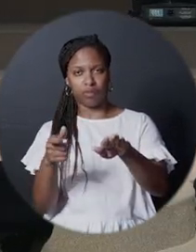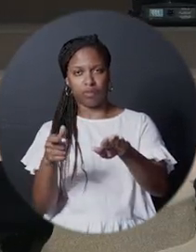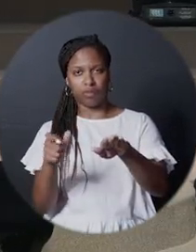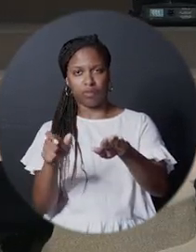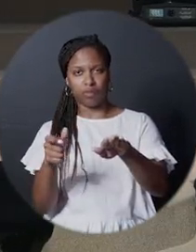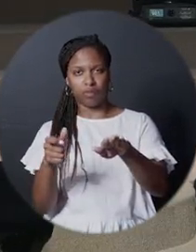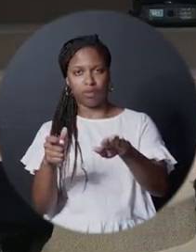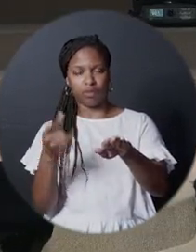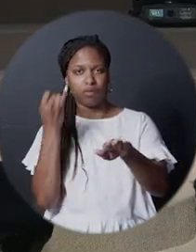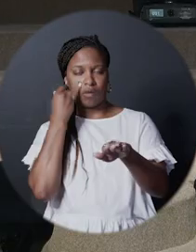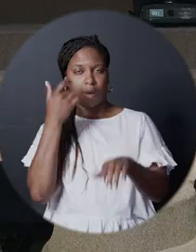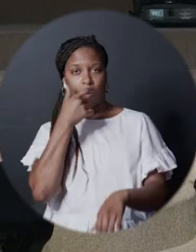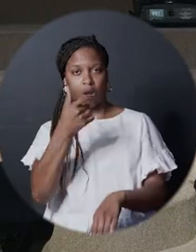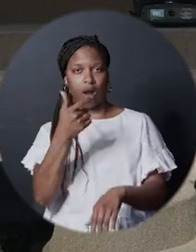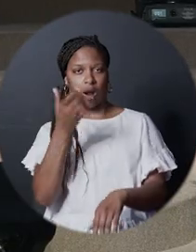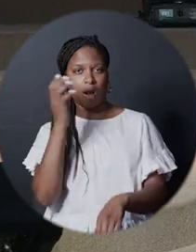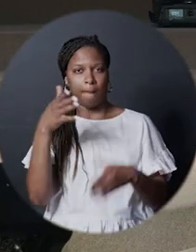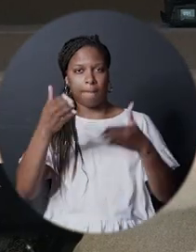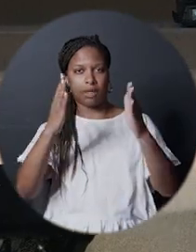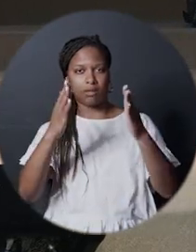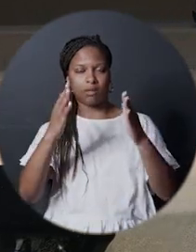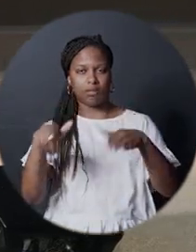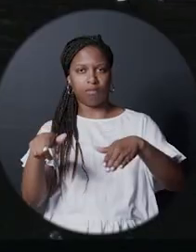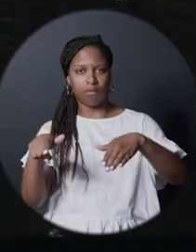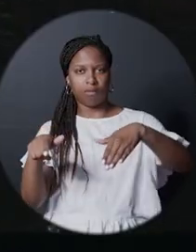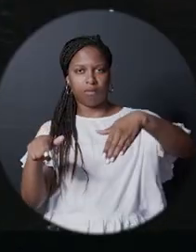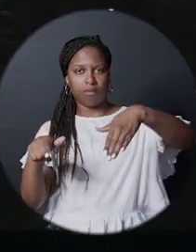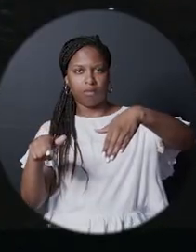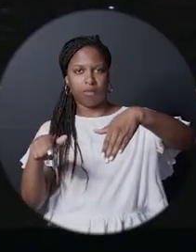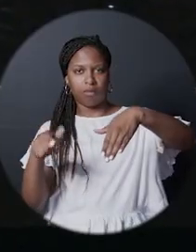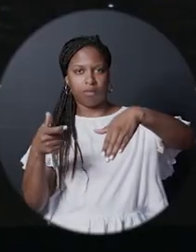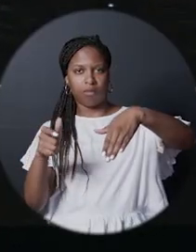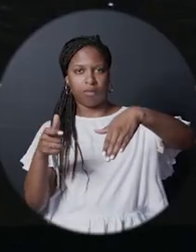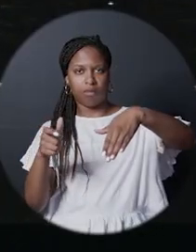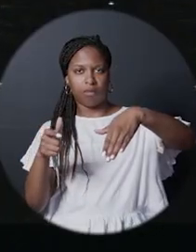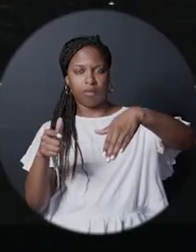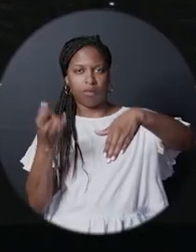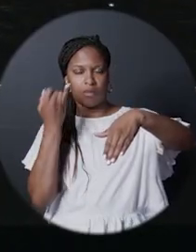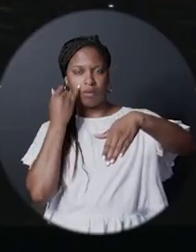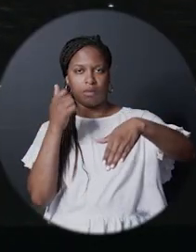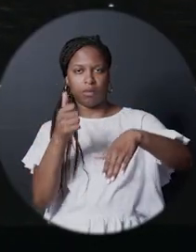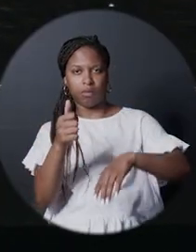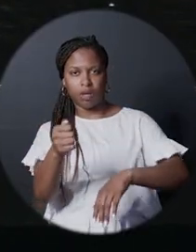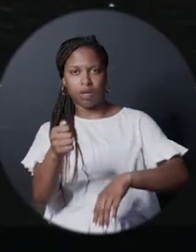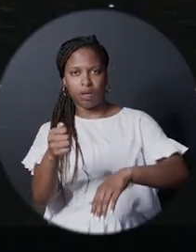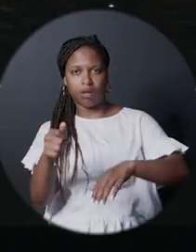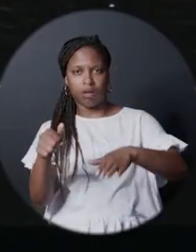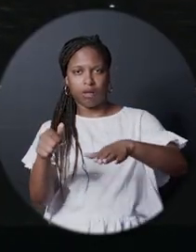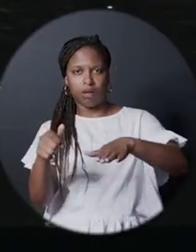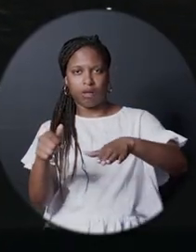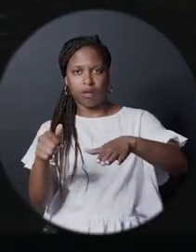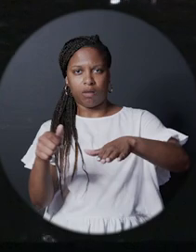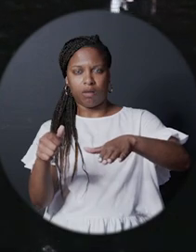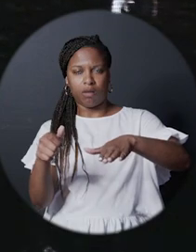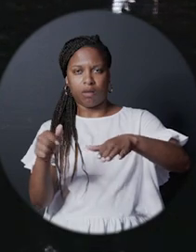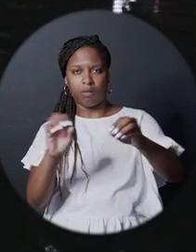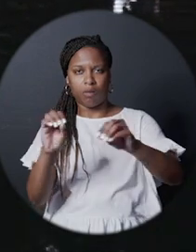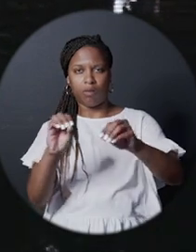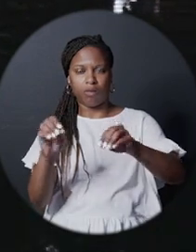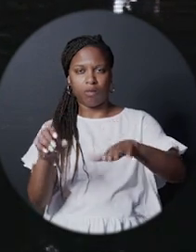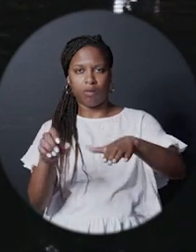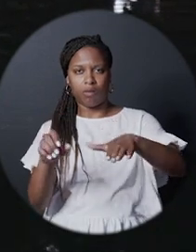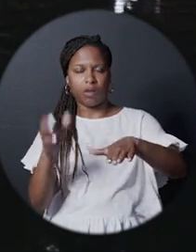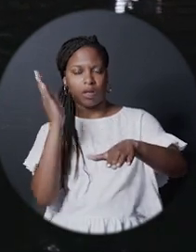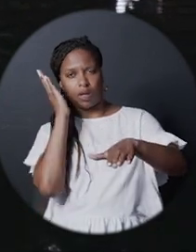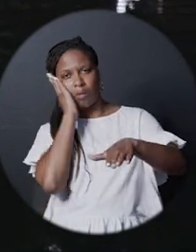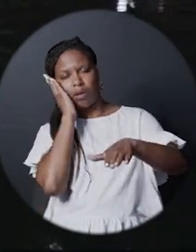feet will lift up. And sometimes when I'm watching basketball, the back will lift up. It got another button on it. It'll vibrate and